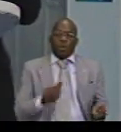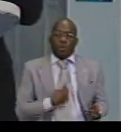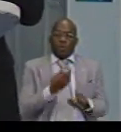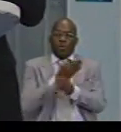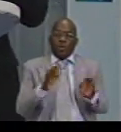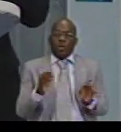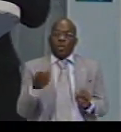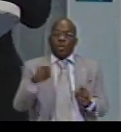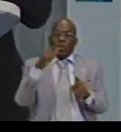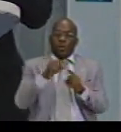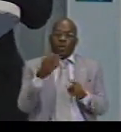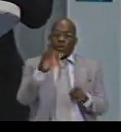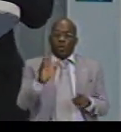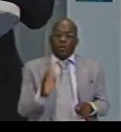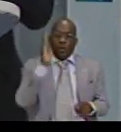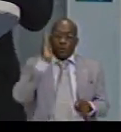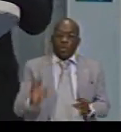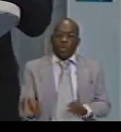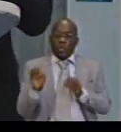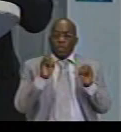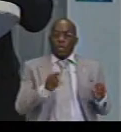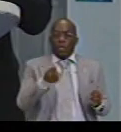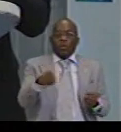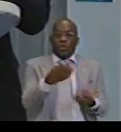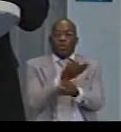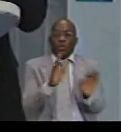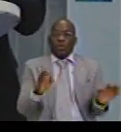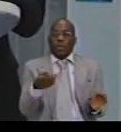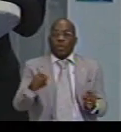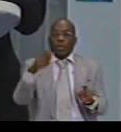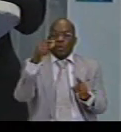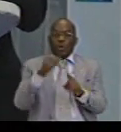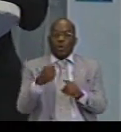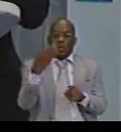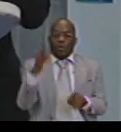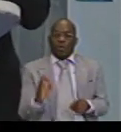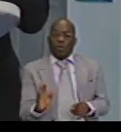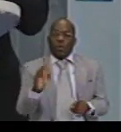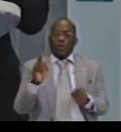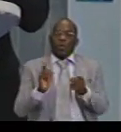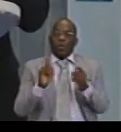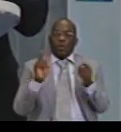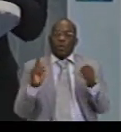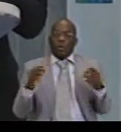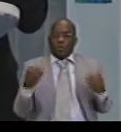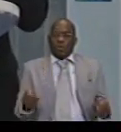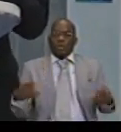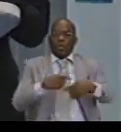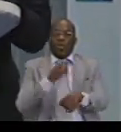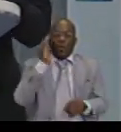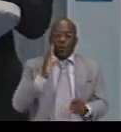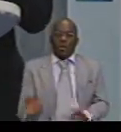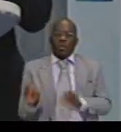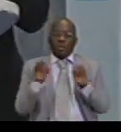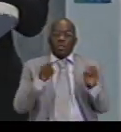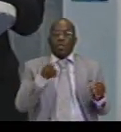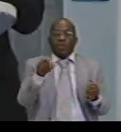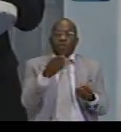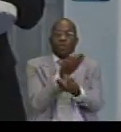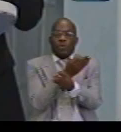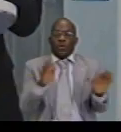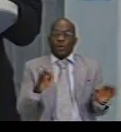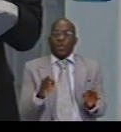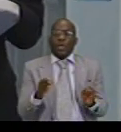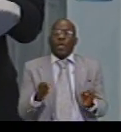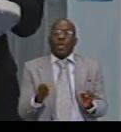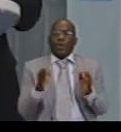free. The word of God today will set you free. So raise your voice and say, God,